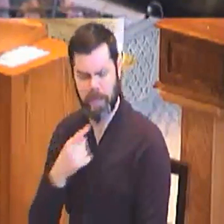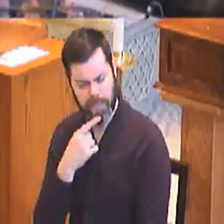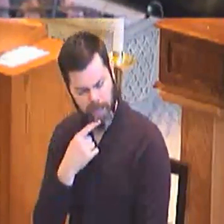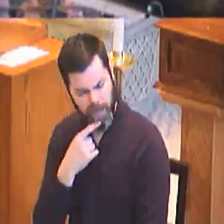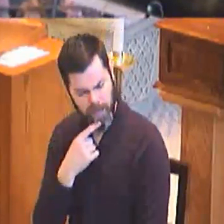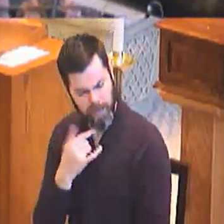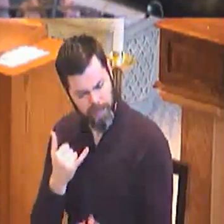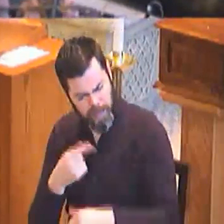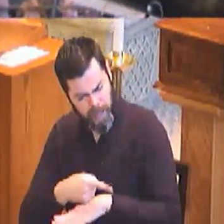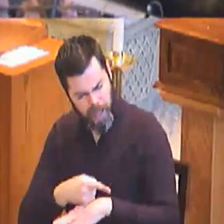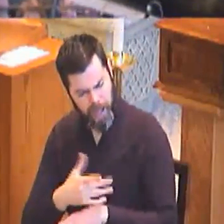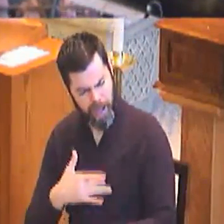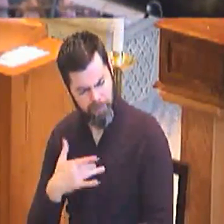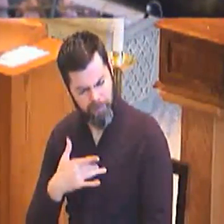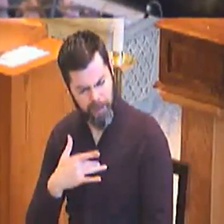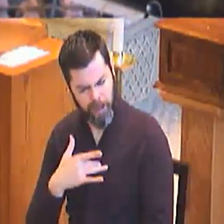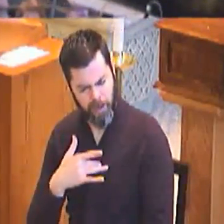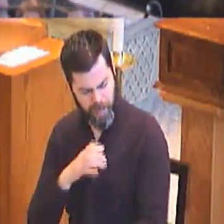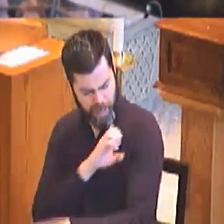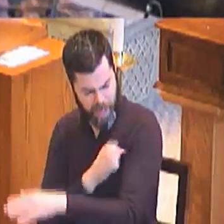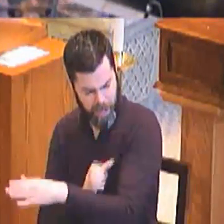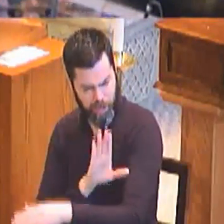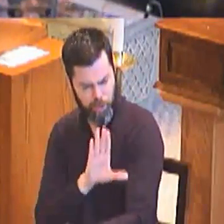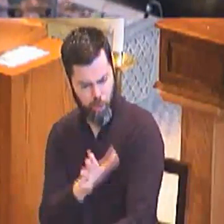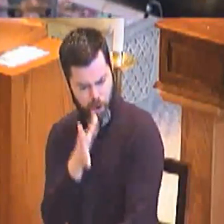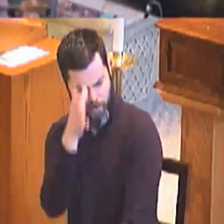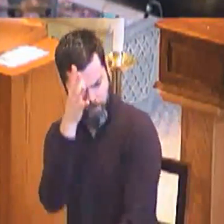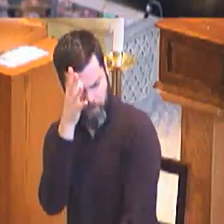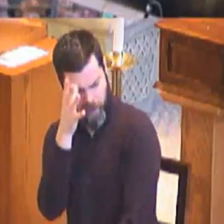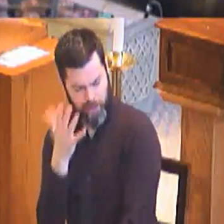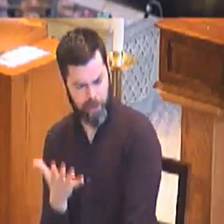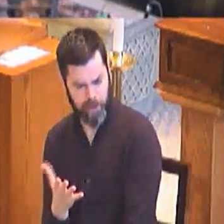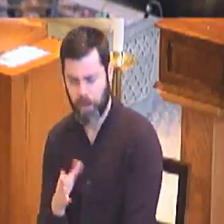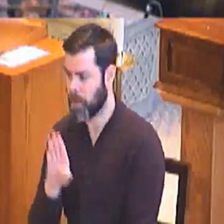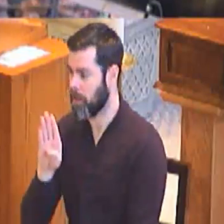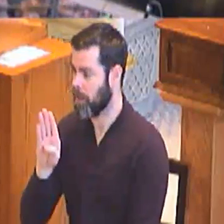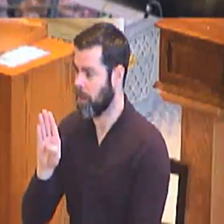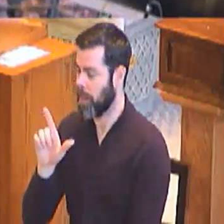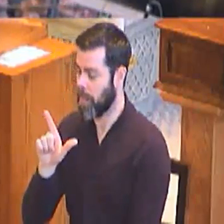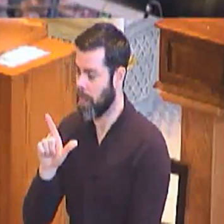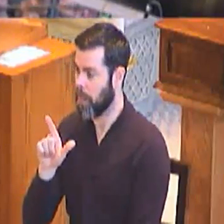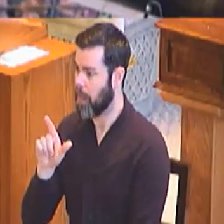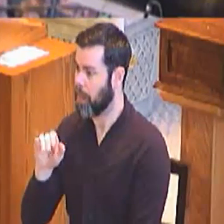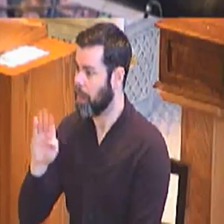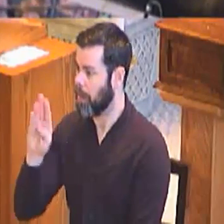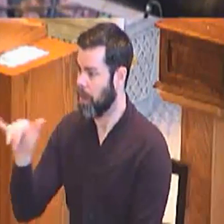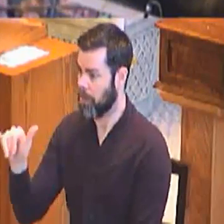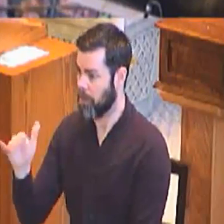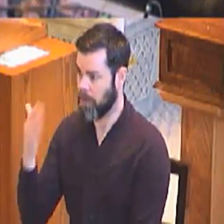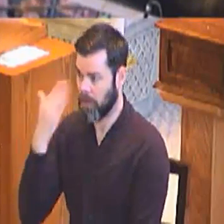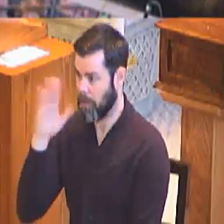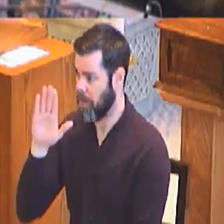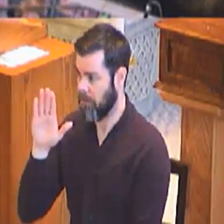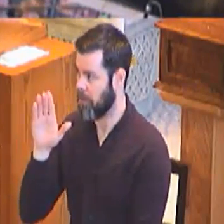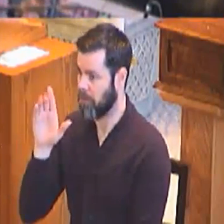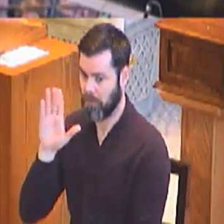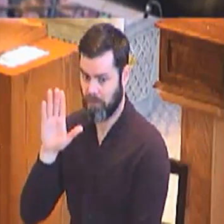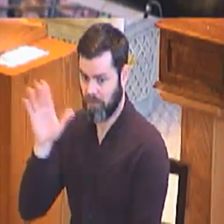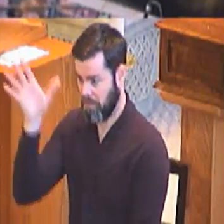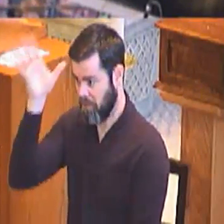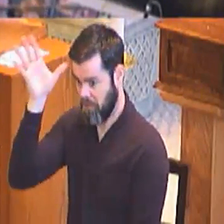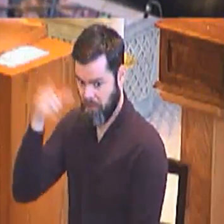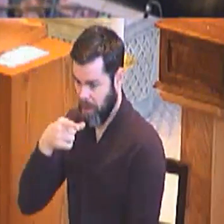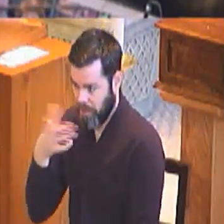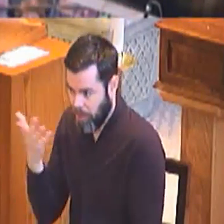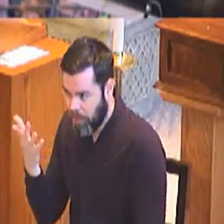today. I don't know Libby's father. Never met that I'm aware of, Libby's